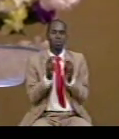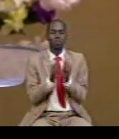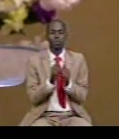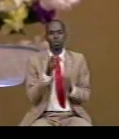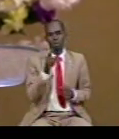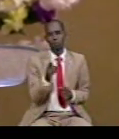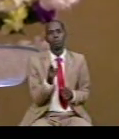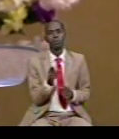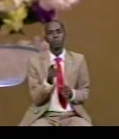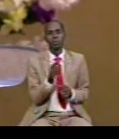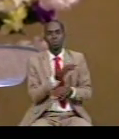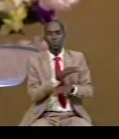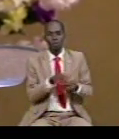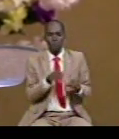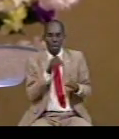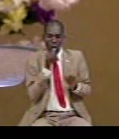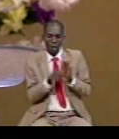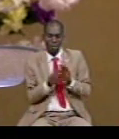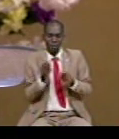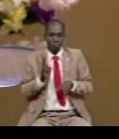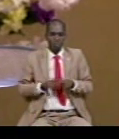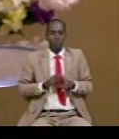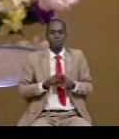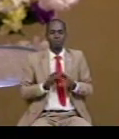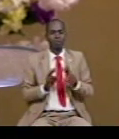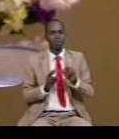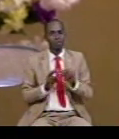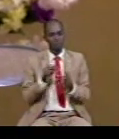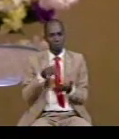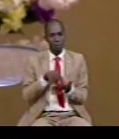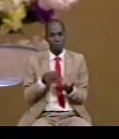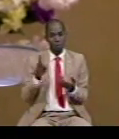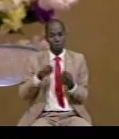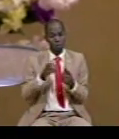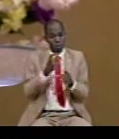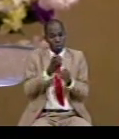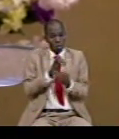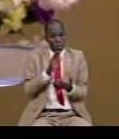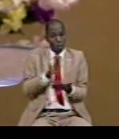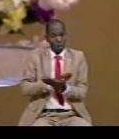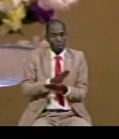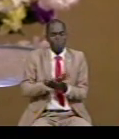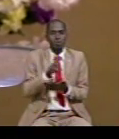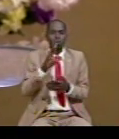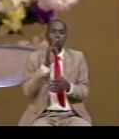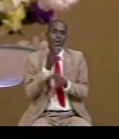All the locations outside here, let's identify